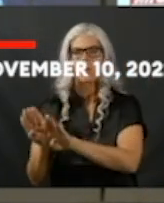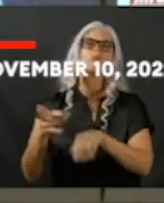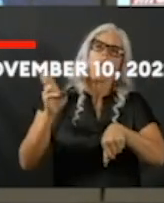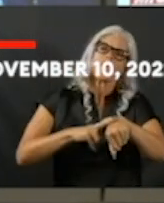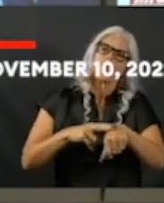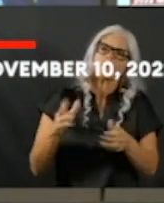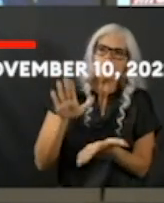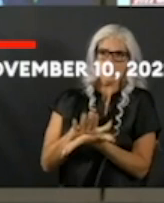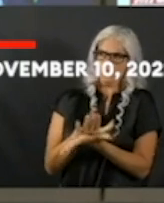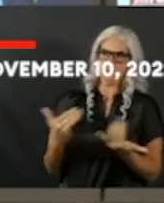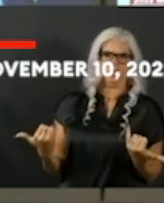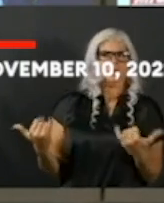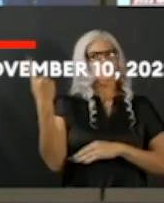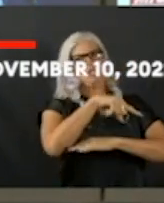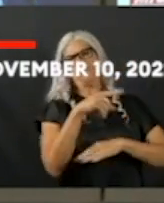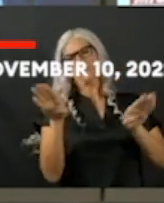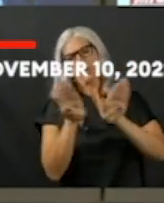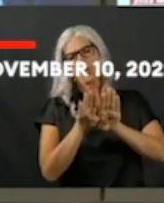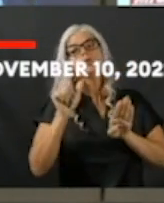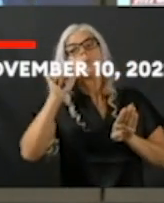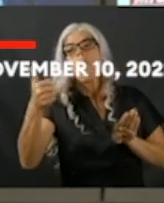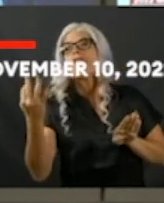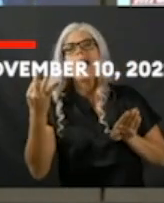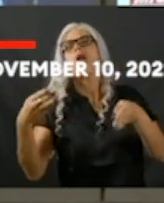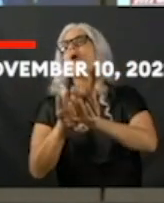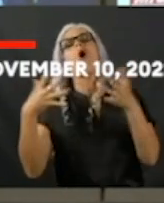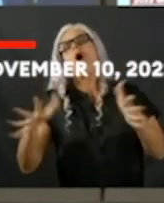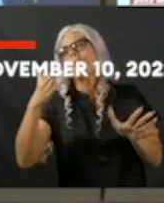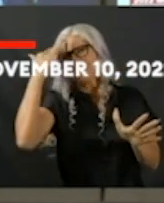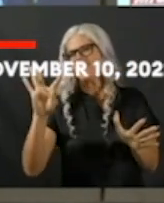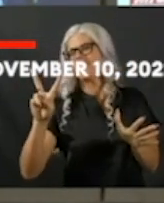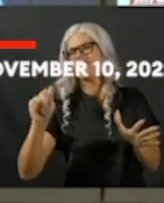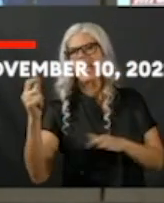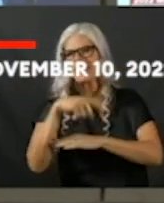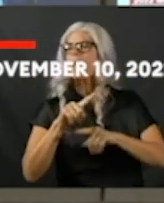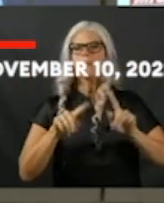tomorrow for Veterans Day. If you an updated list for that, you can go to